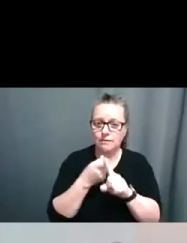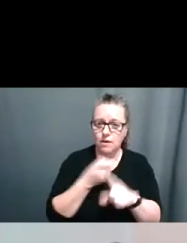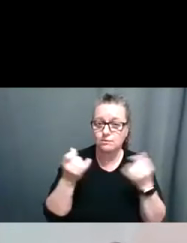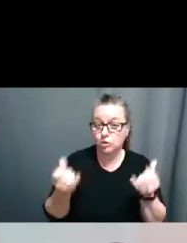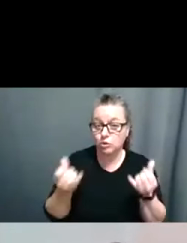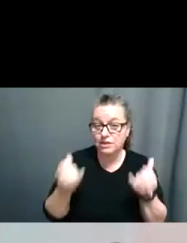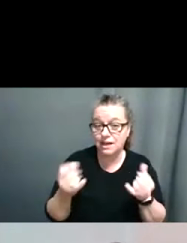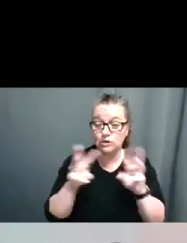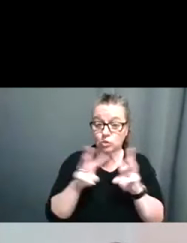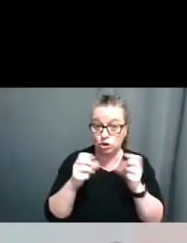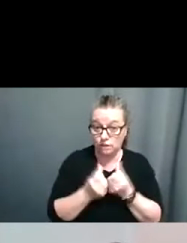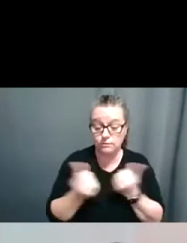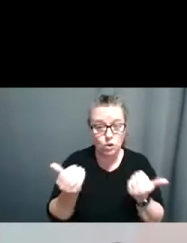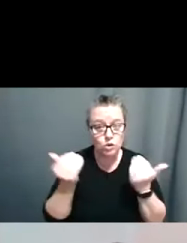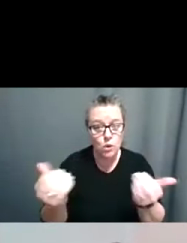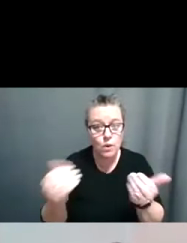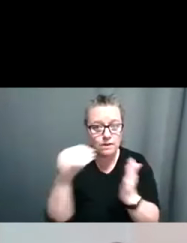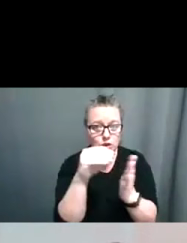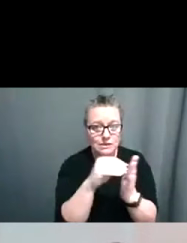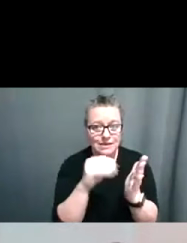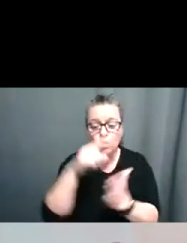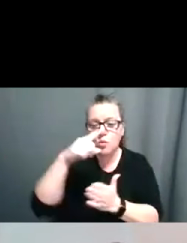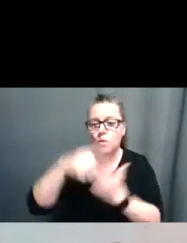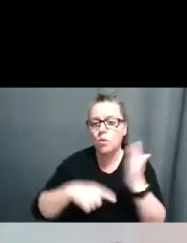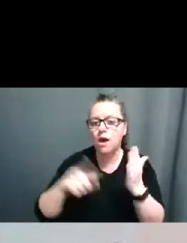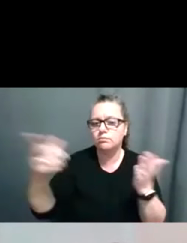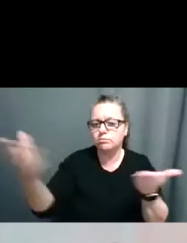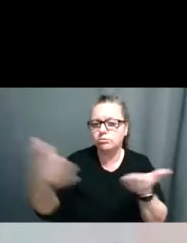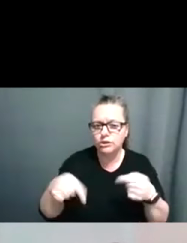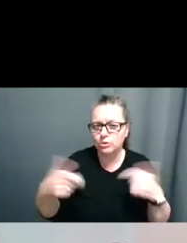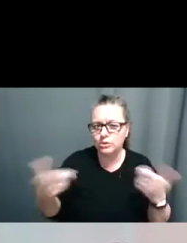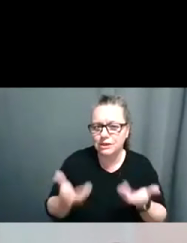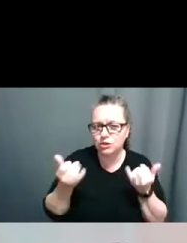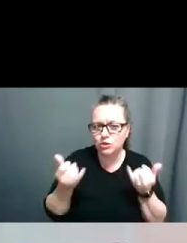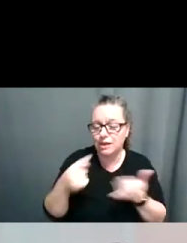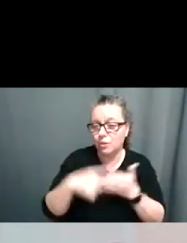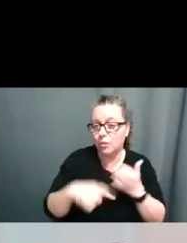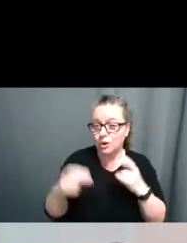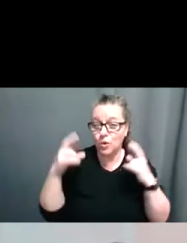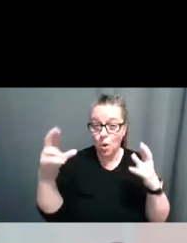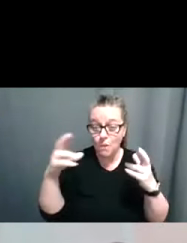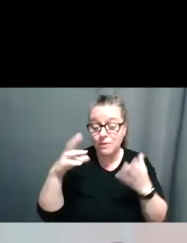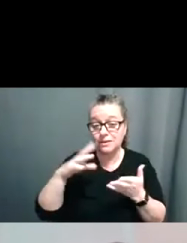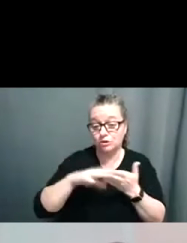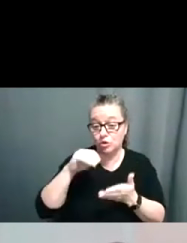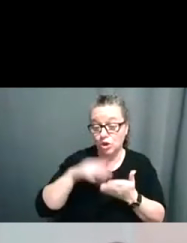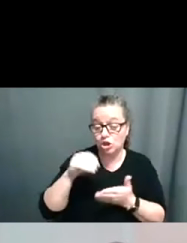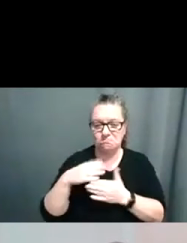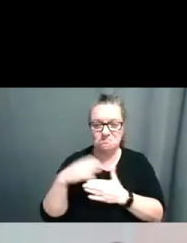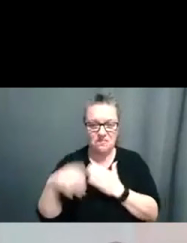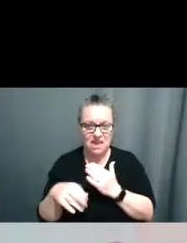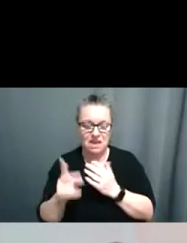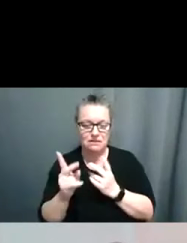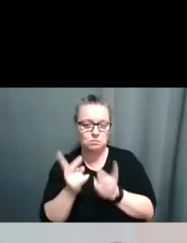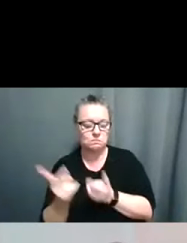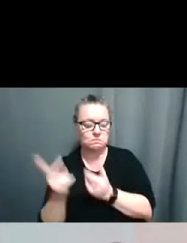take a moment and note down what brought you here today. What are you hoping to learn? And at the end, we'll ask you to reflect and see how we did.